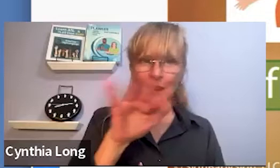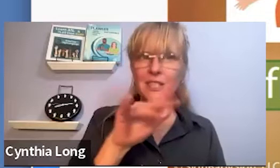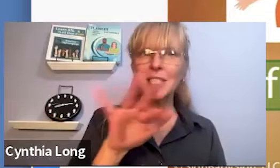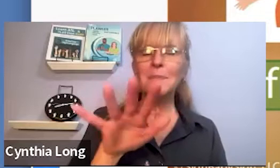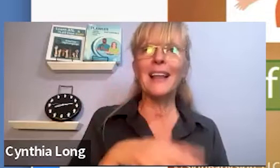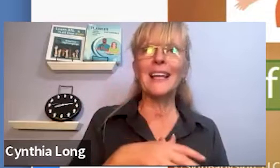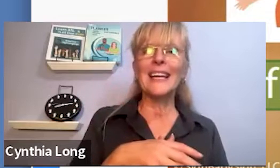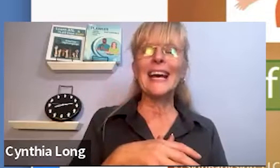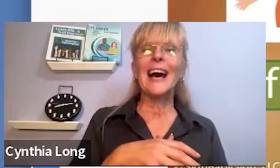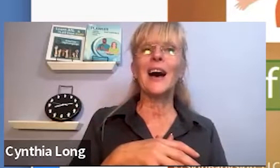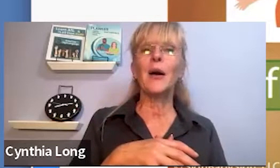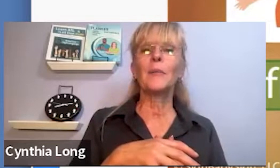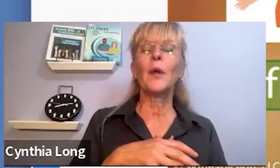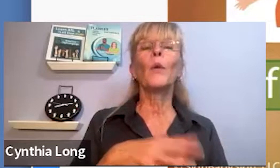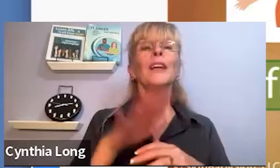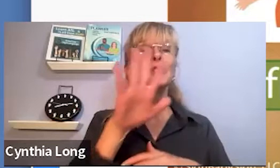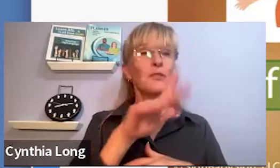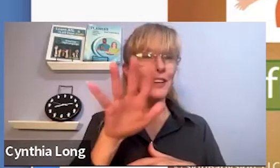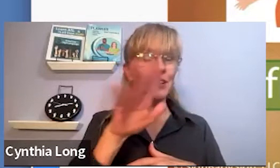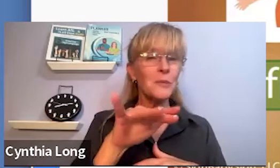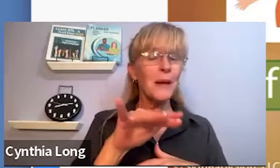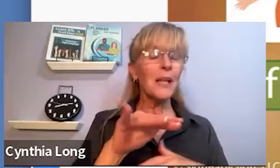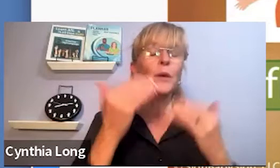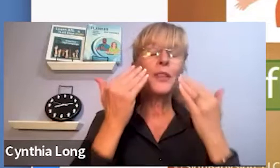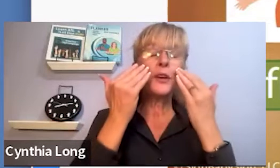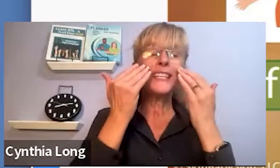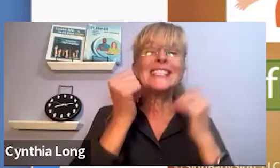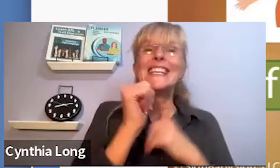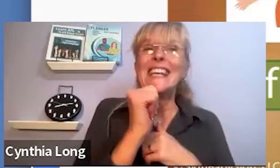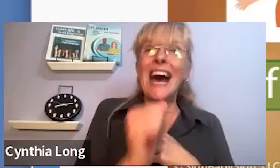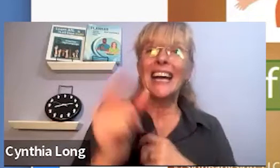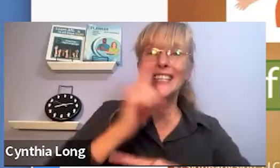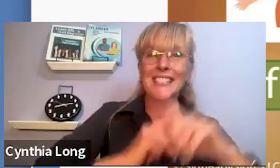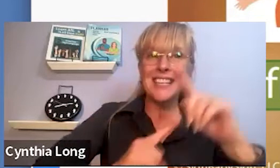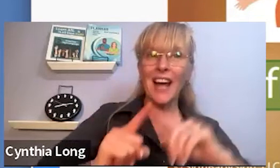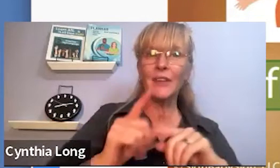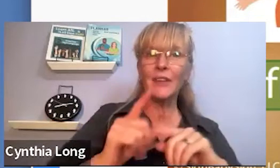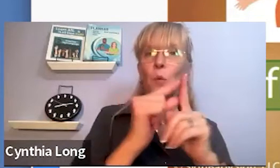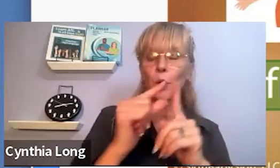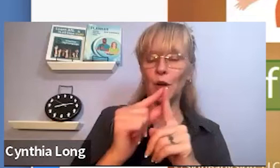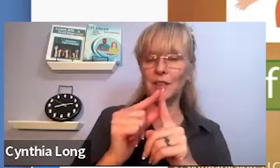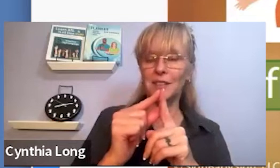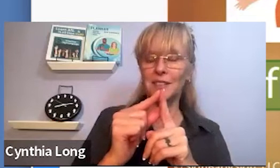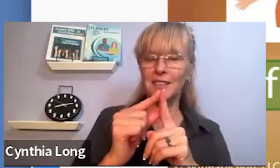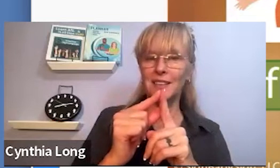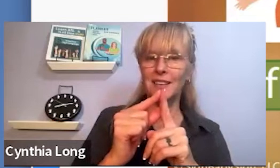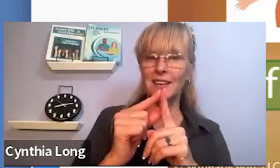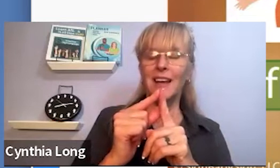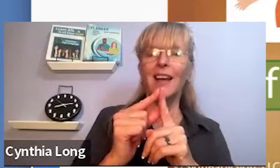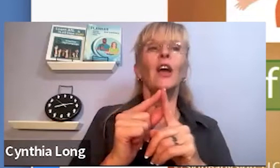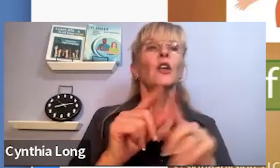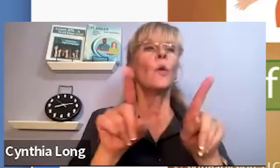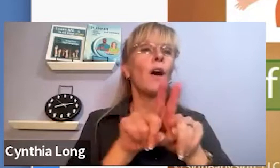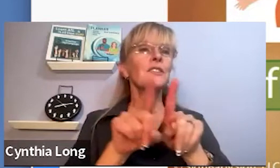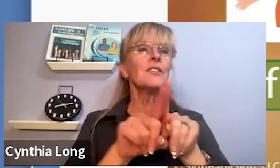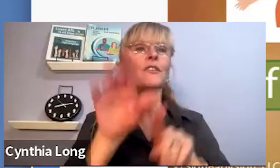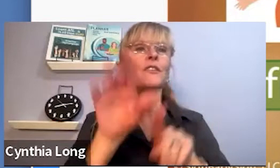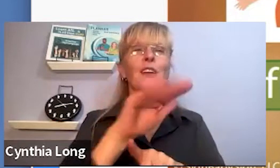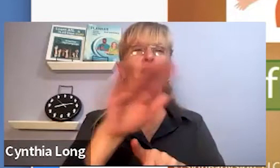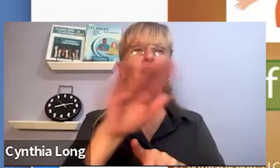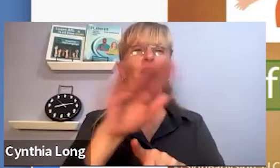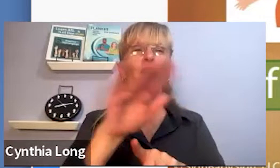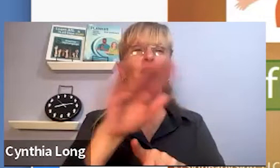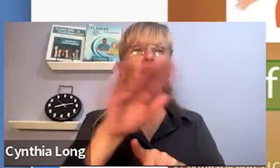are finger spelling. We do finger spelling when there is not a sign for words. You